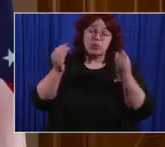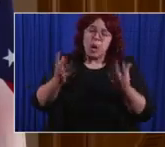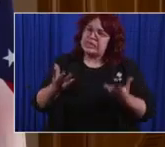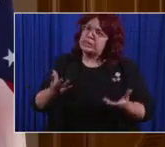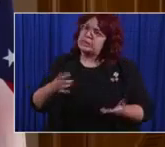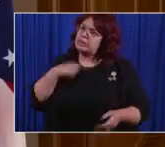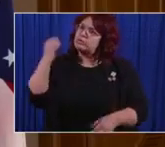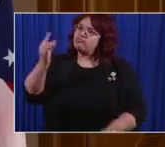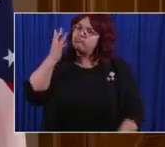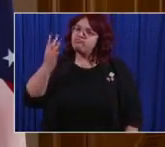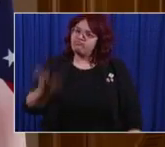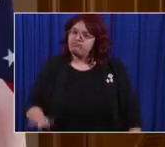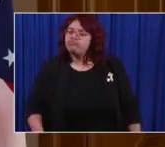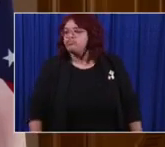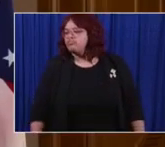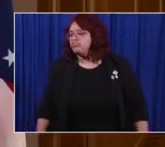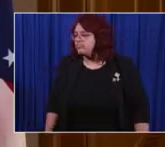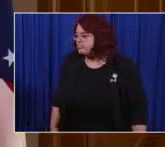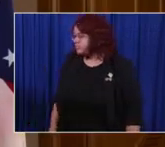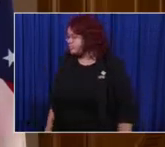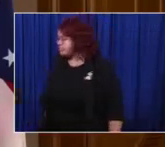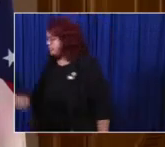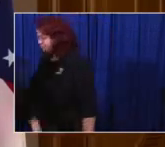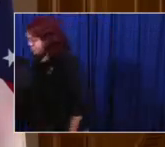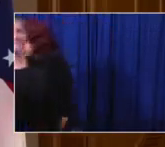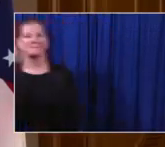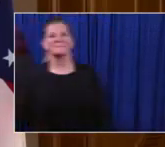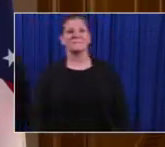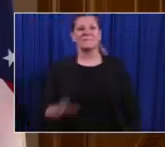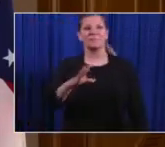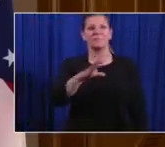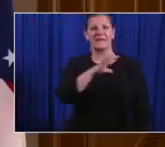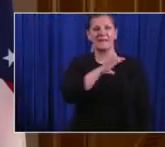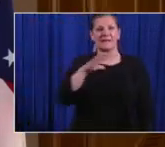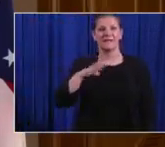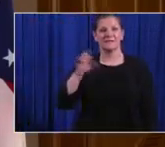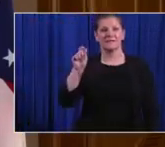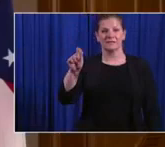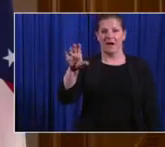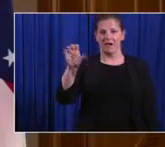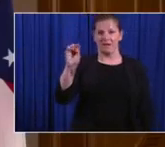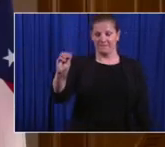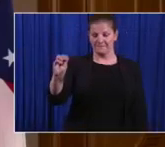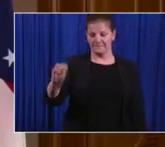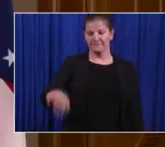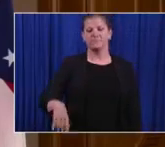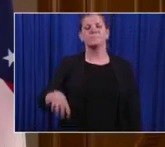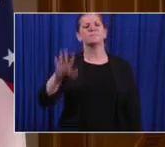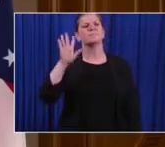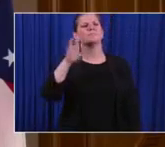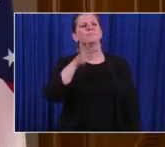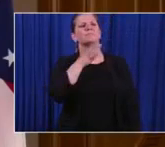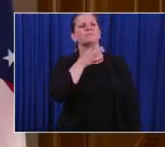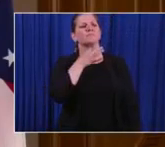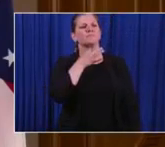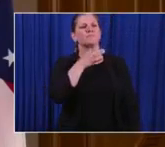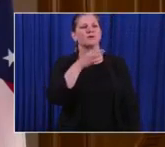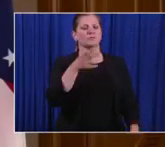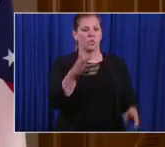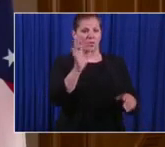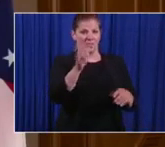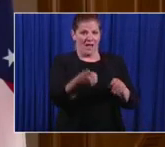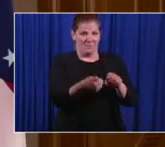Next question from Maria Hancock at cleveland.com. Governor, I'm asking about the canceling the pandemic